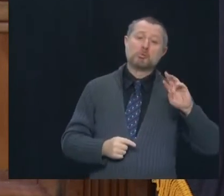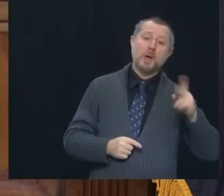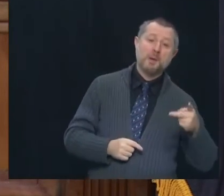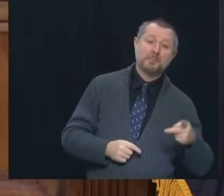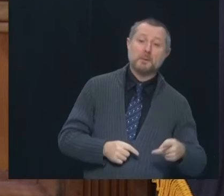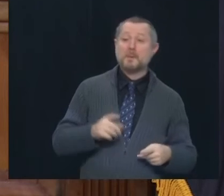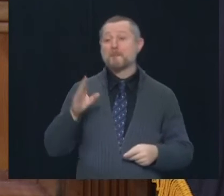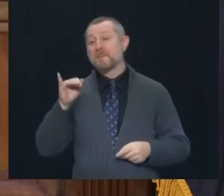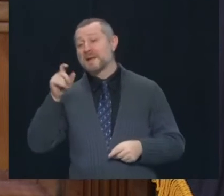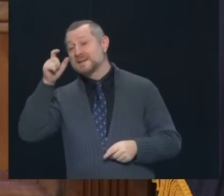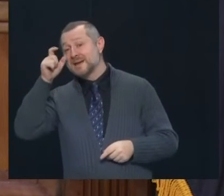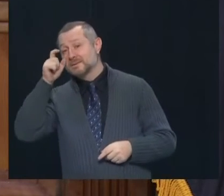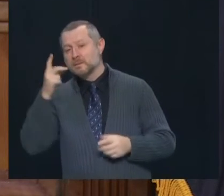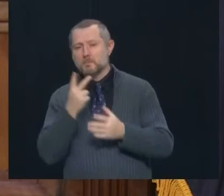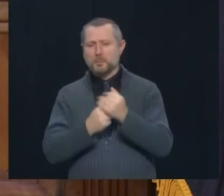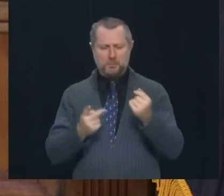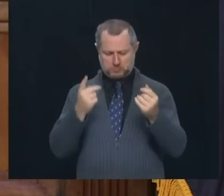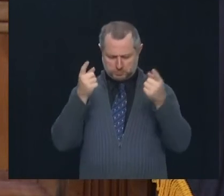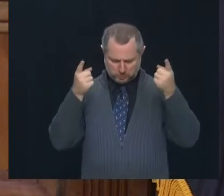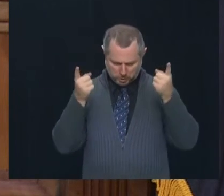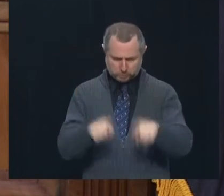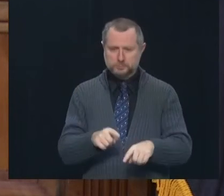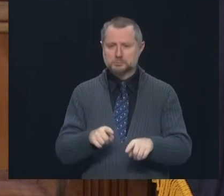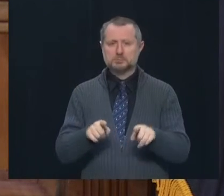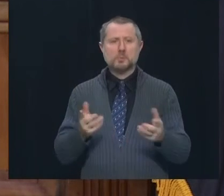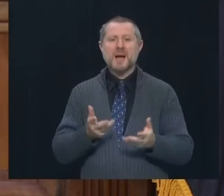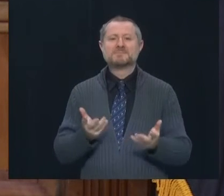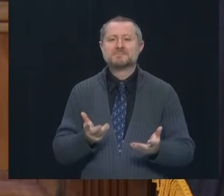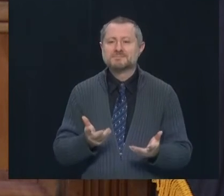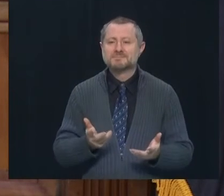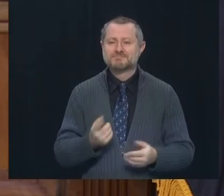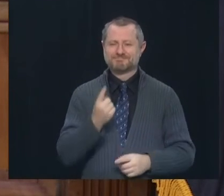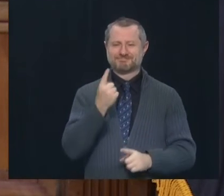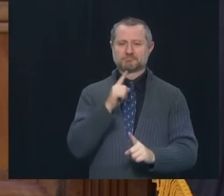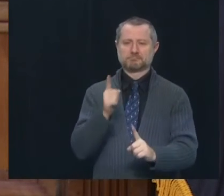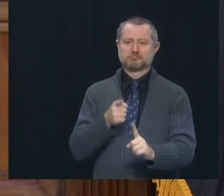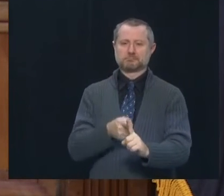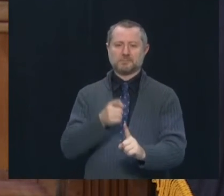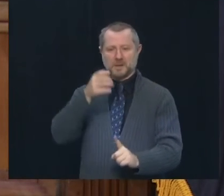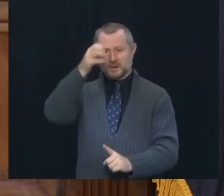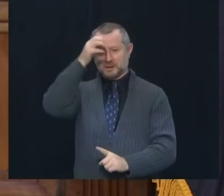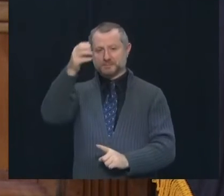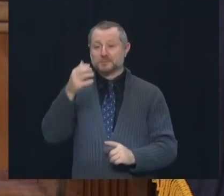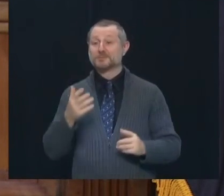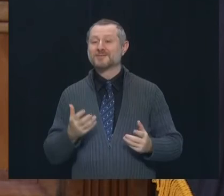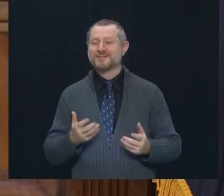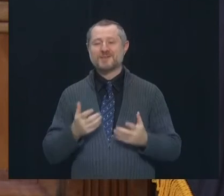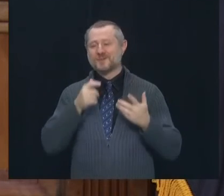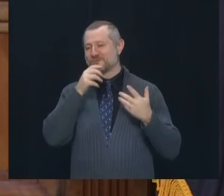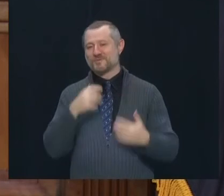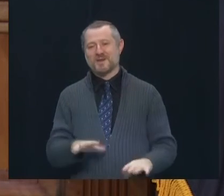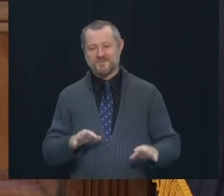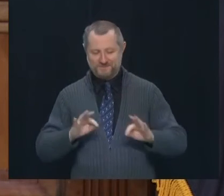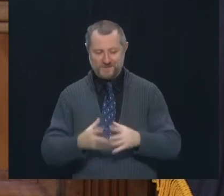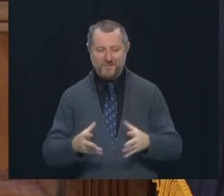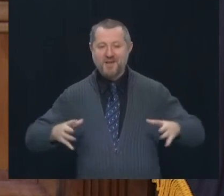on is this concept of spread in small gatherings.